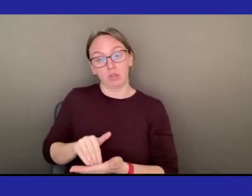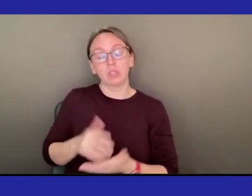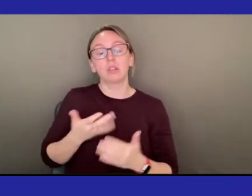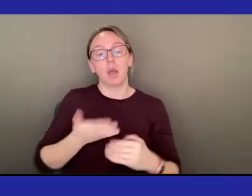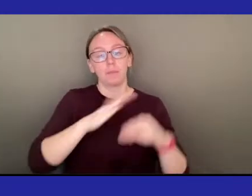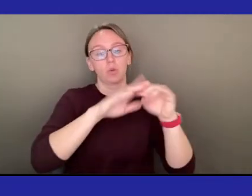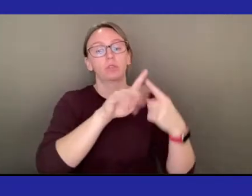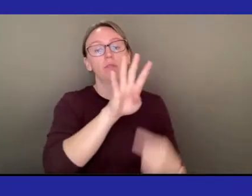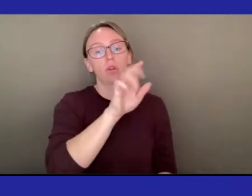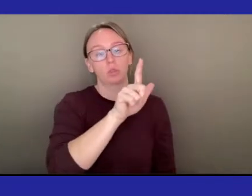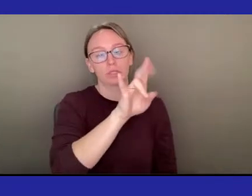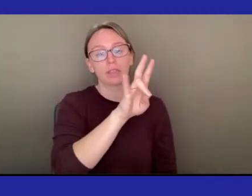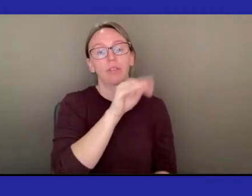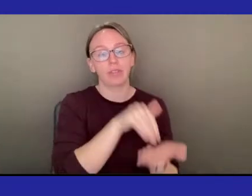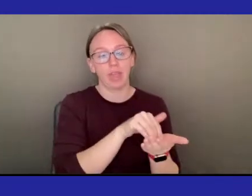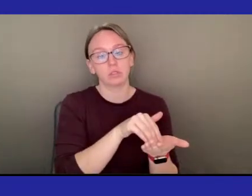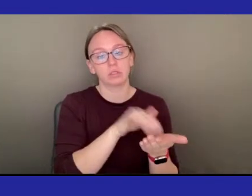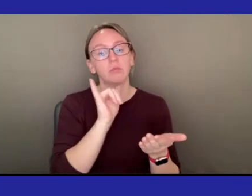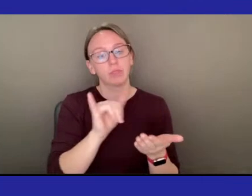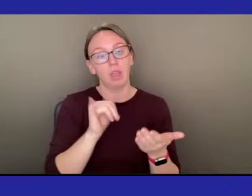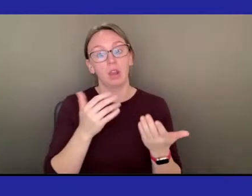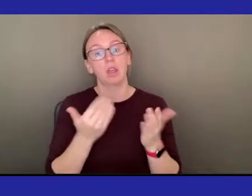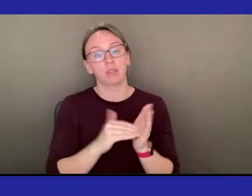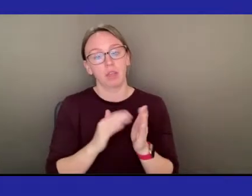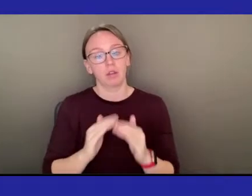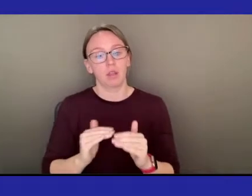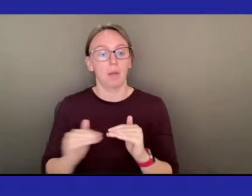424,000, which is also above target.